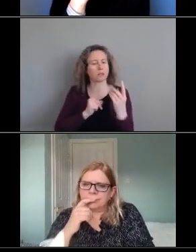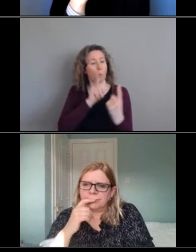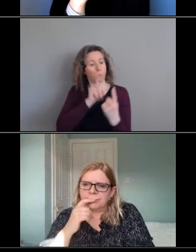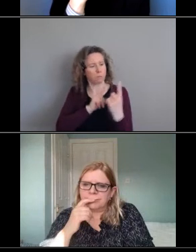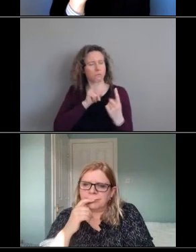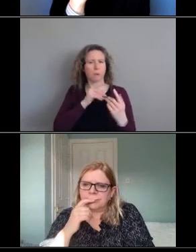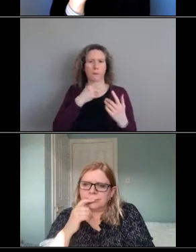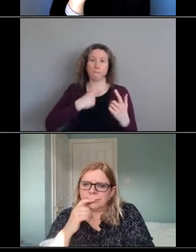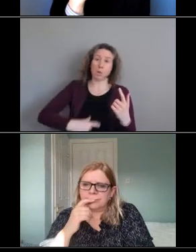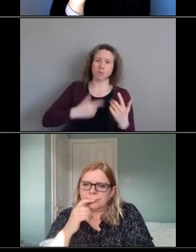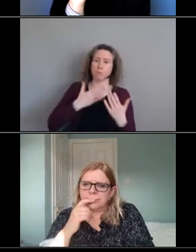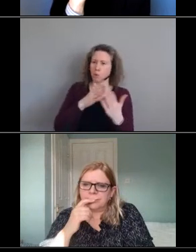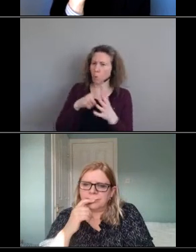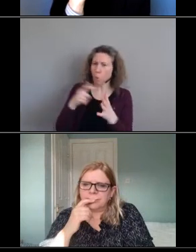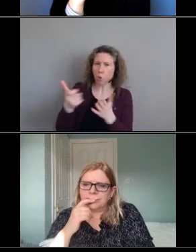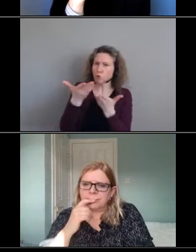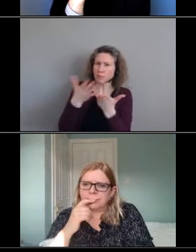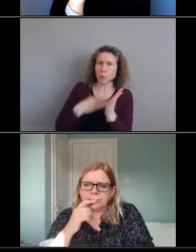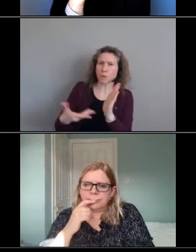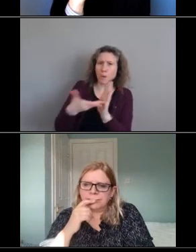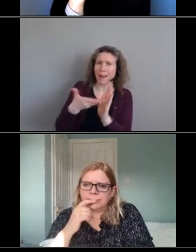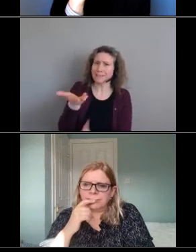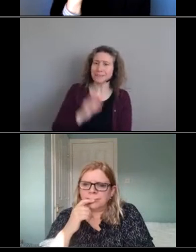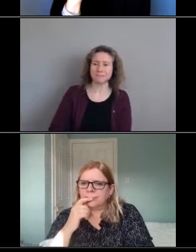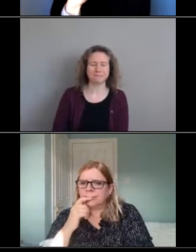approach. Audrey, anything to add to that?